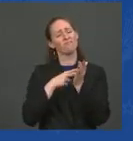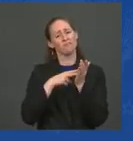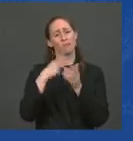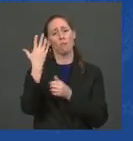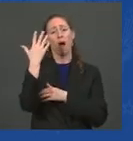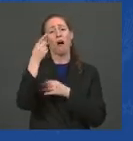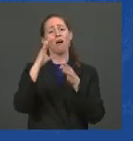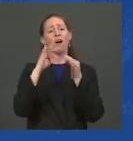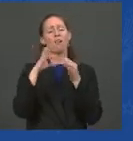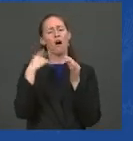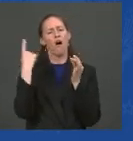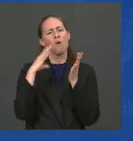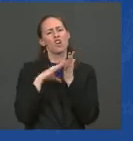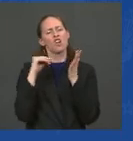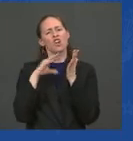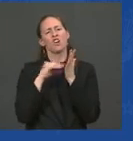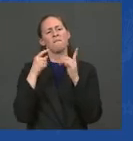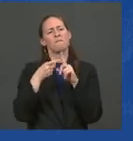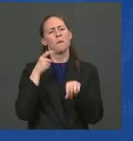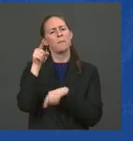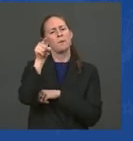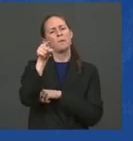your long-standing dedication